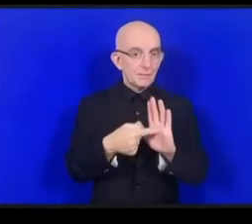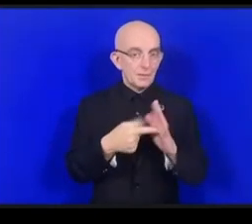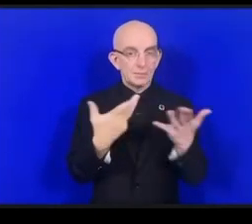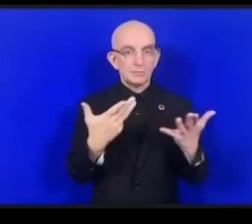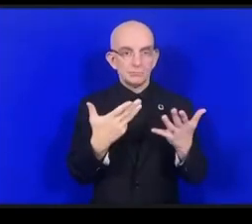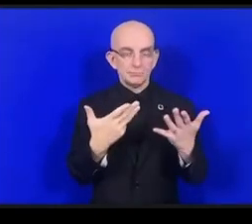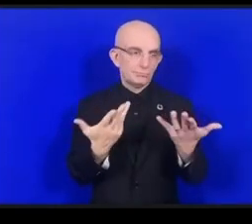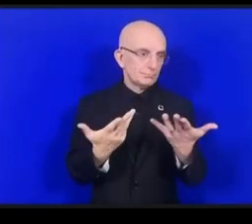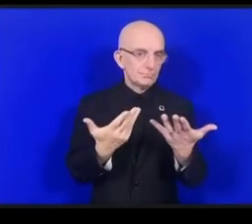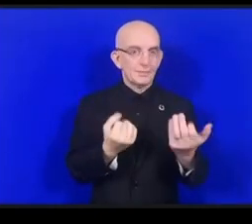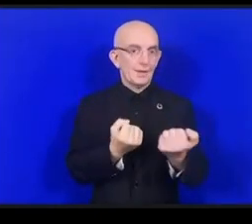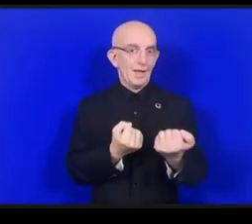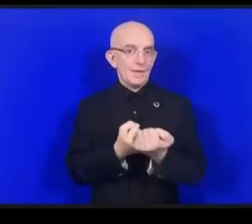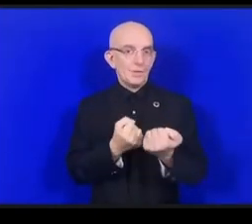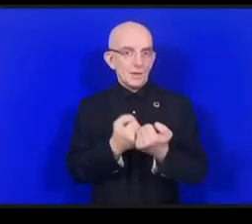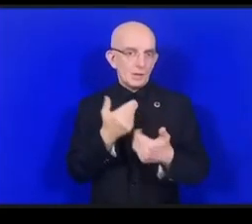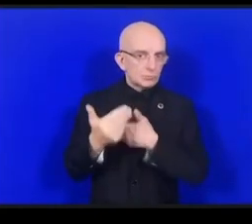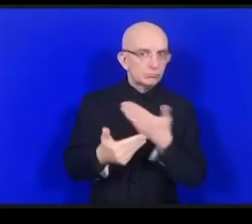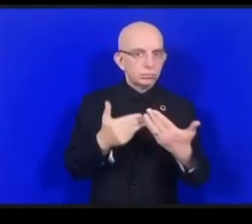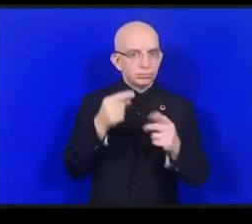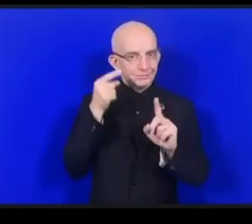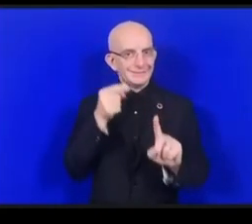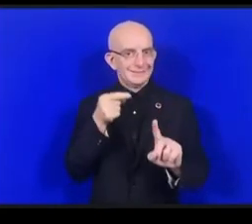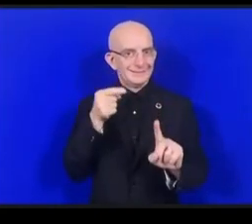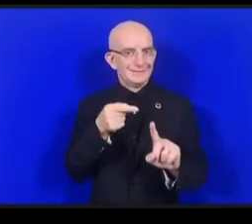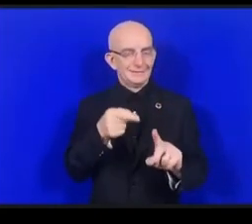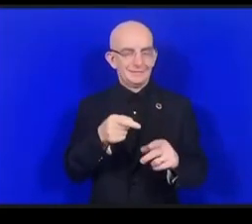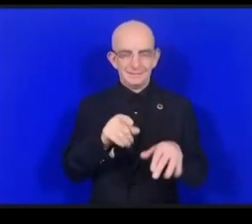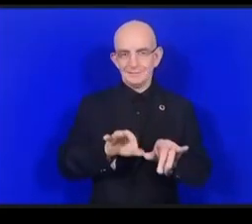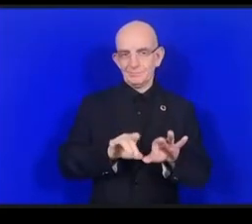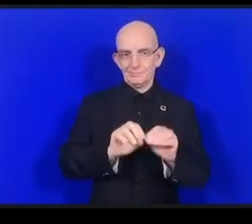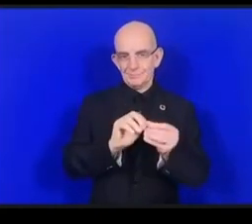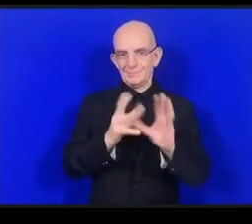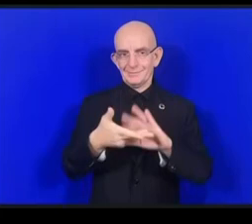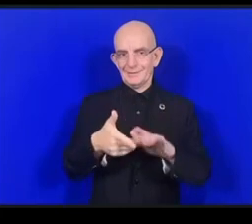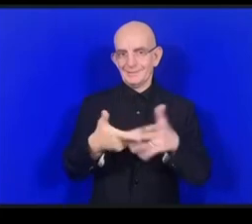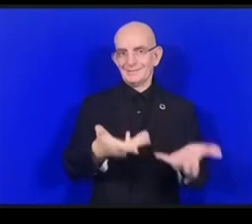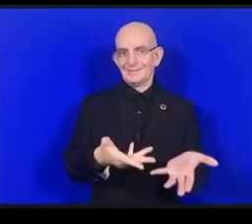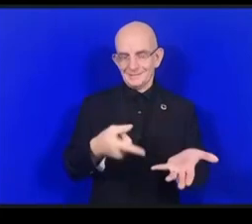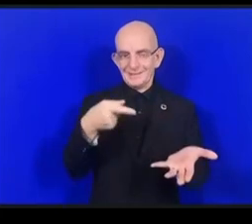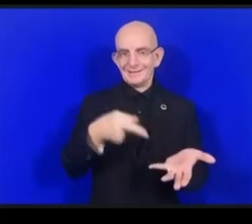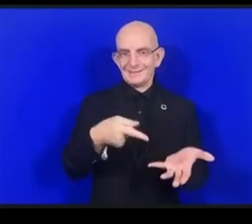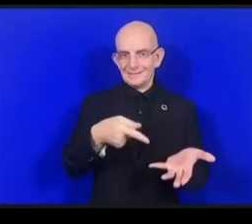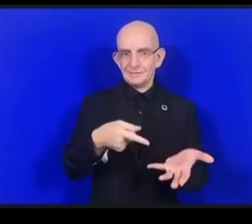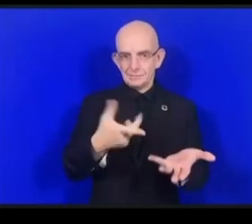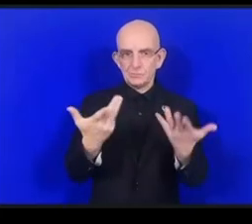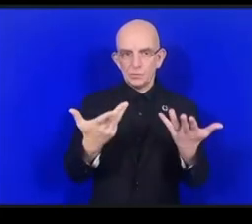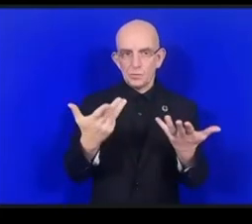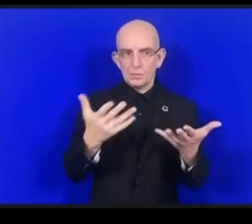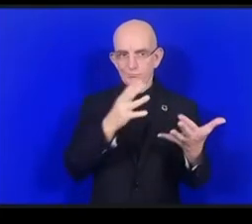internet and the carbon footprint. This is also very important that